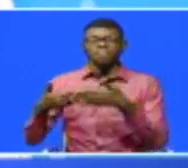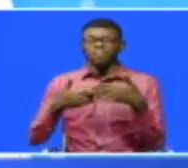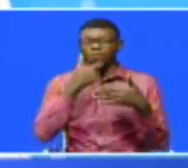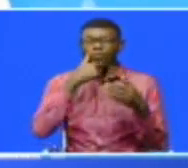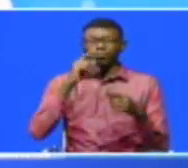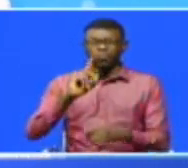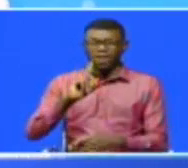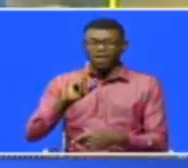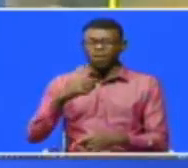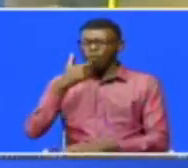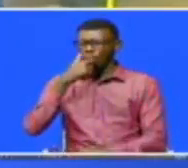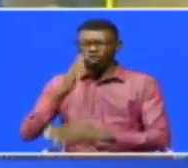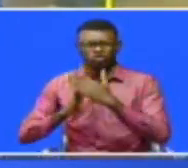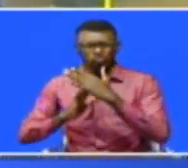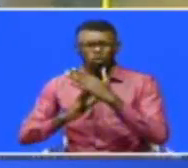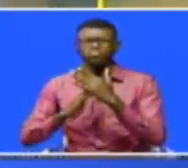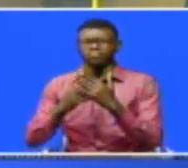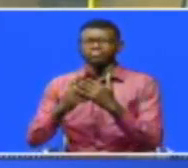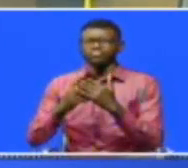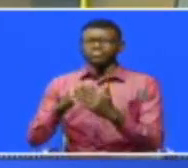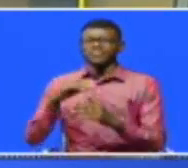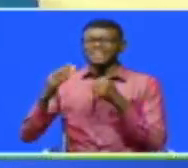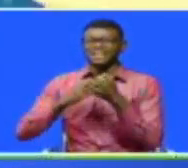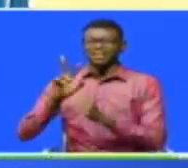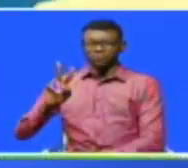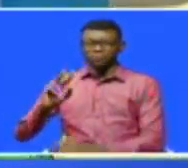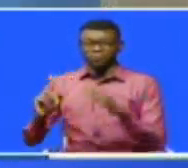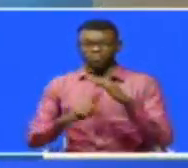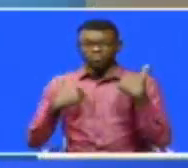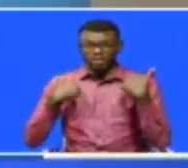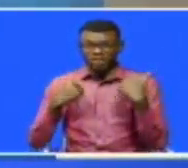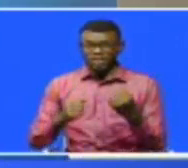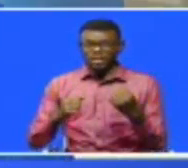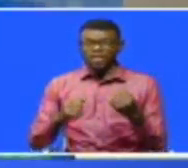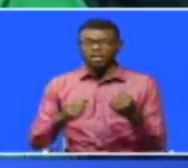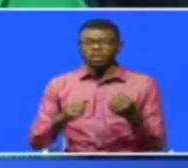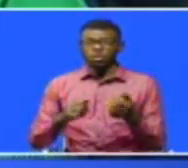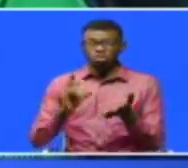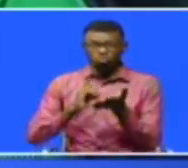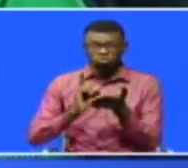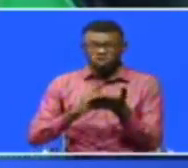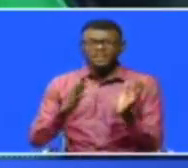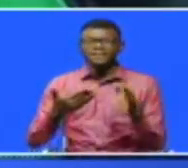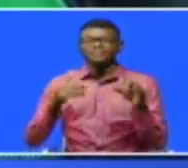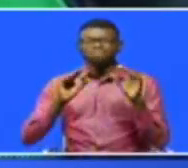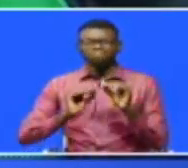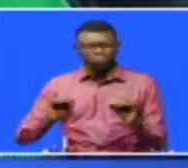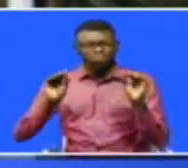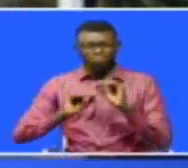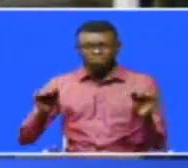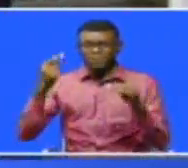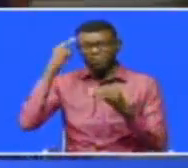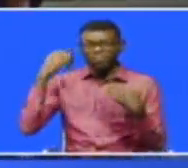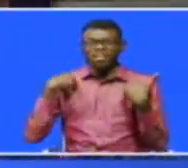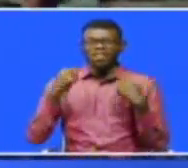and the oldest is 92. The Ministry of Health also says it has started to offer doctors with mental health services